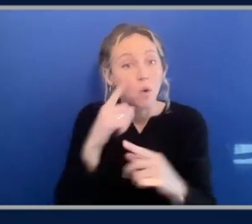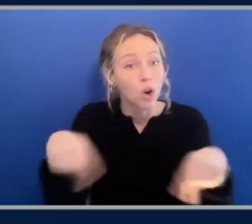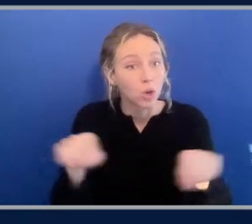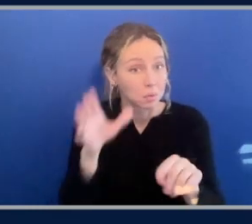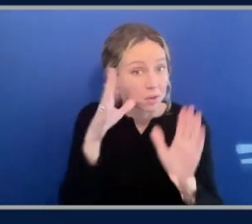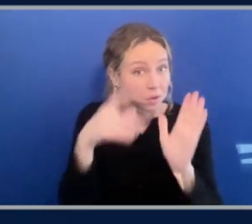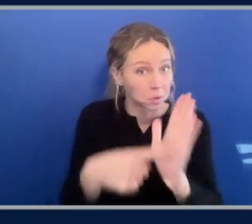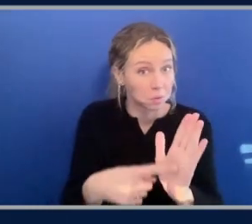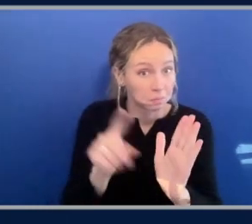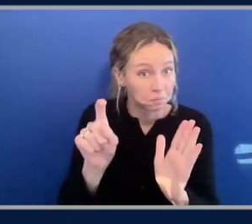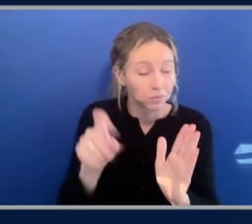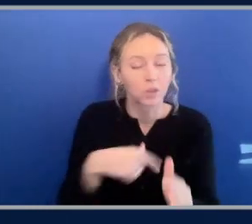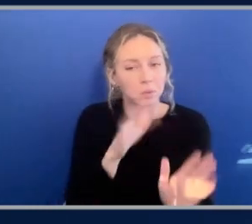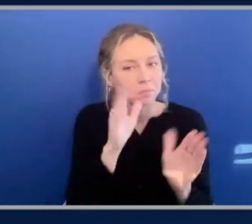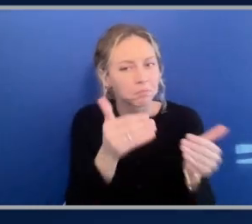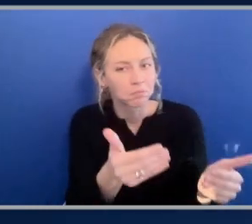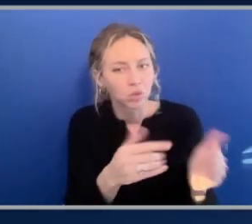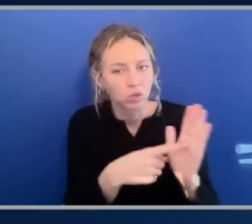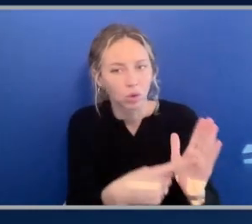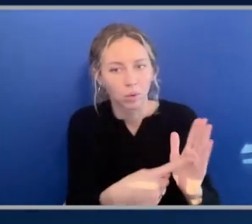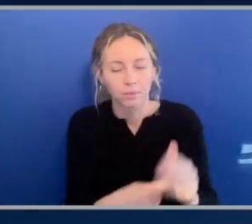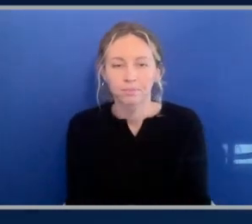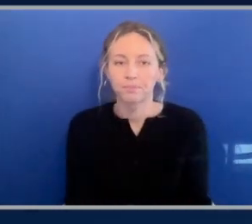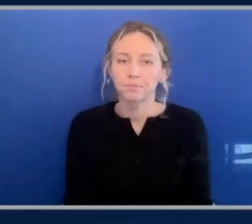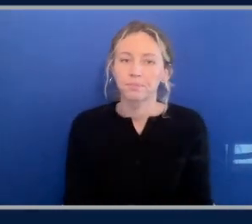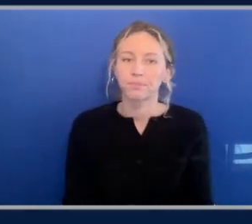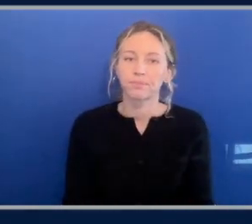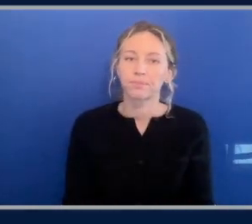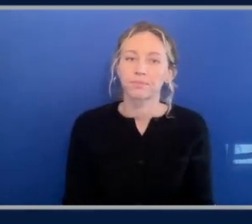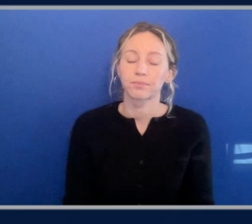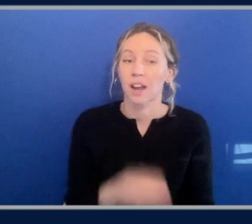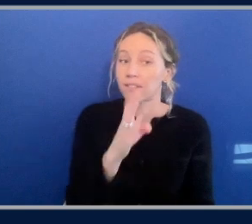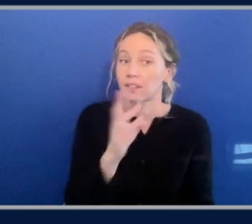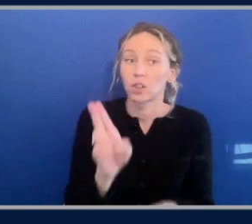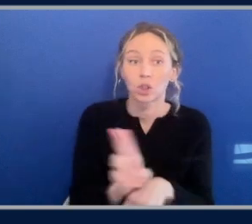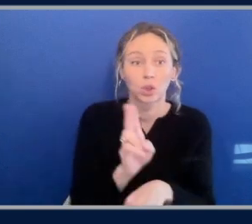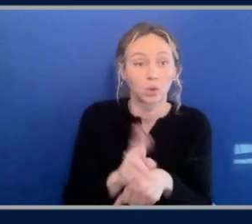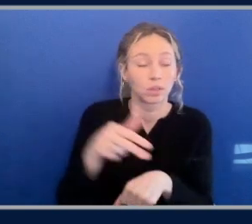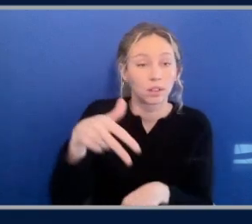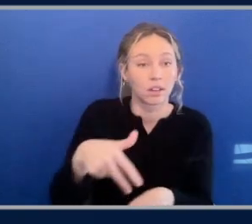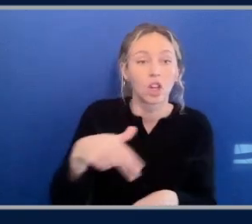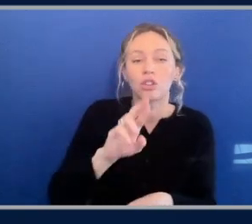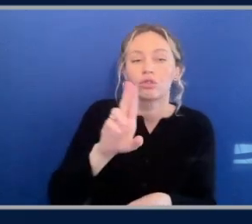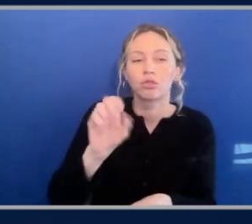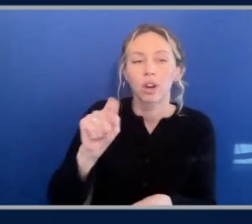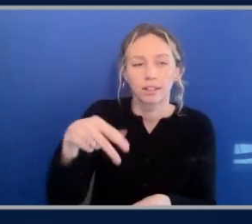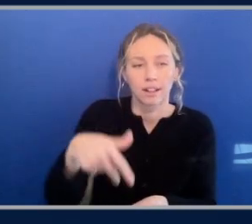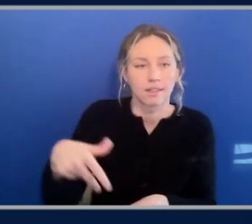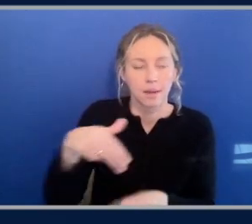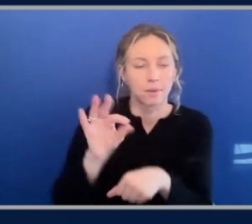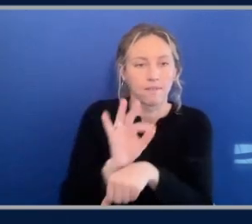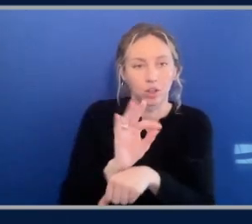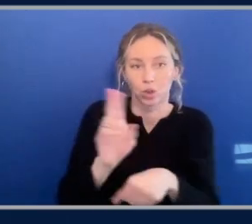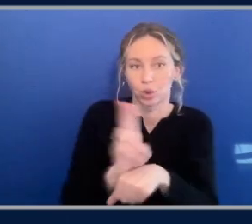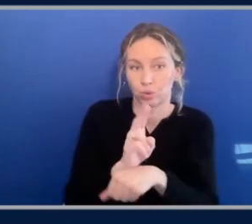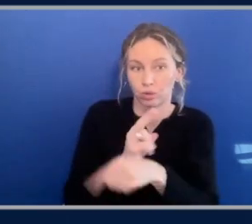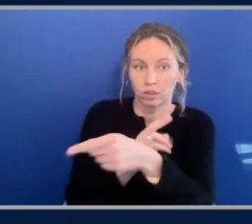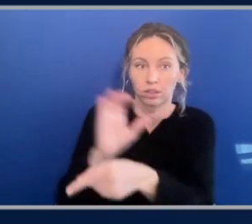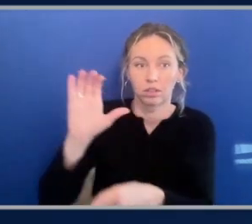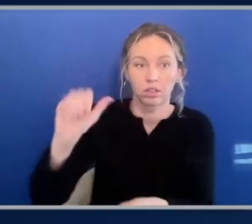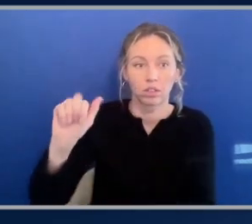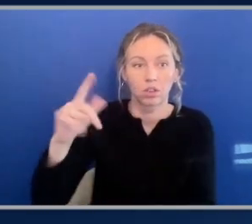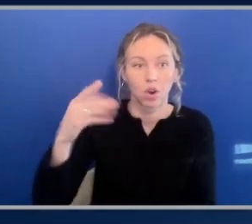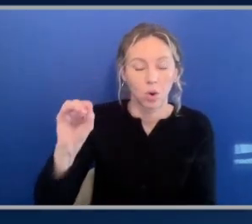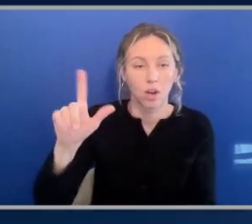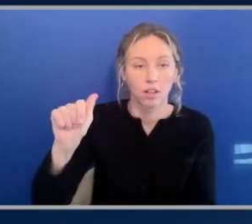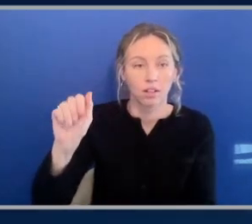Let's do that, because actually I've never deployed the Lambda function, Rust Lambda function using Cargo Lambda using the CLI. I've only done it